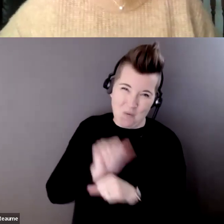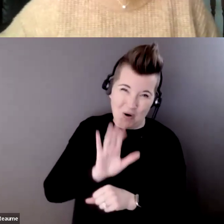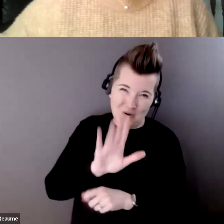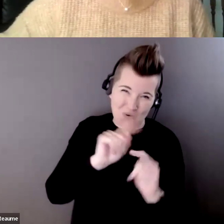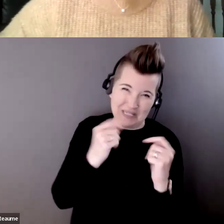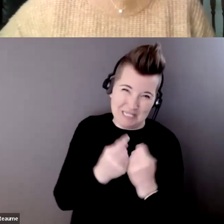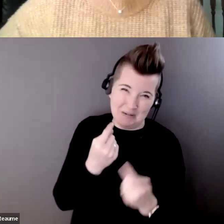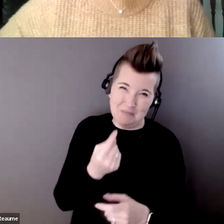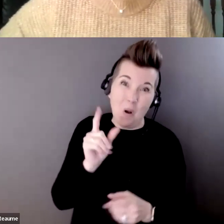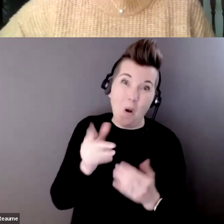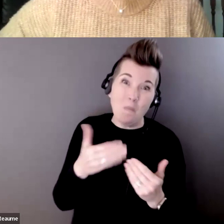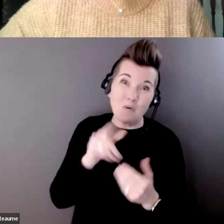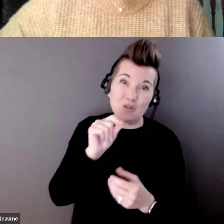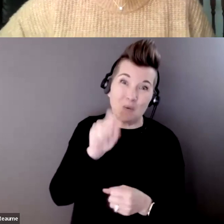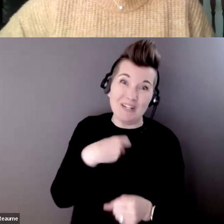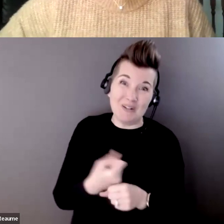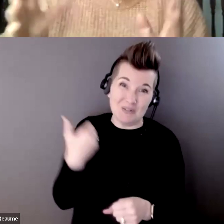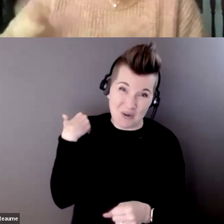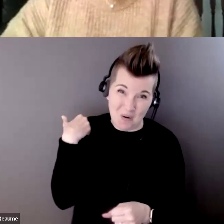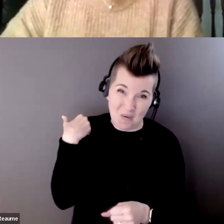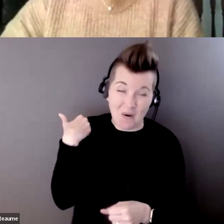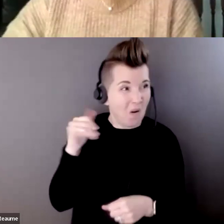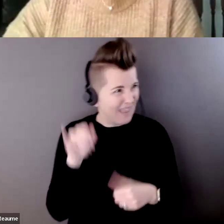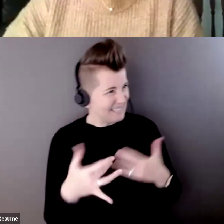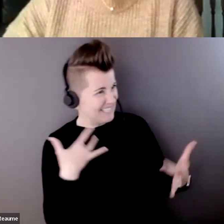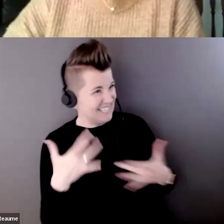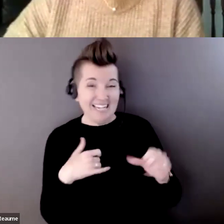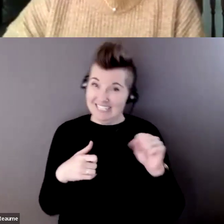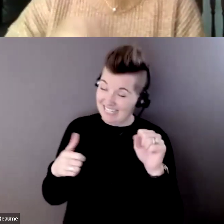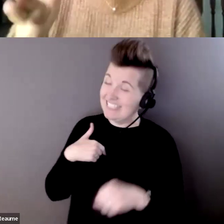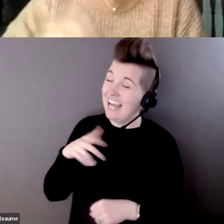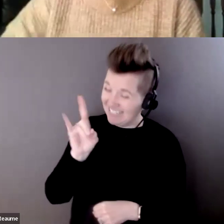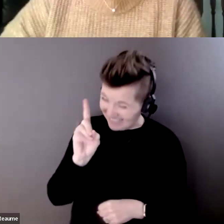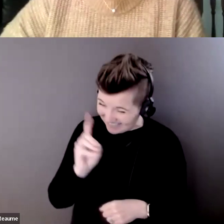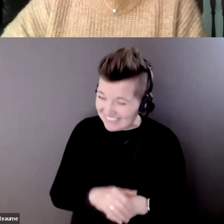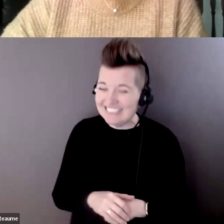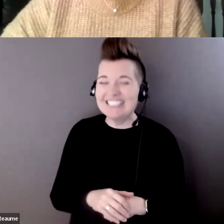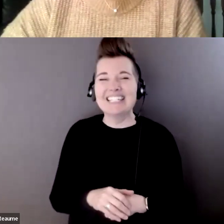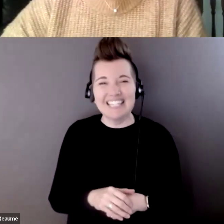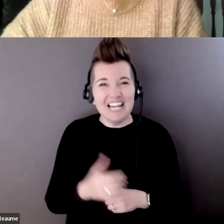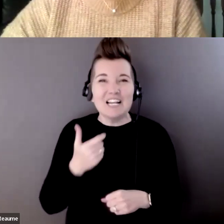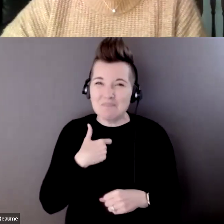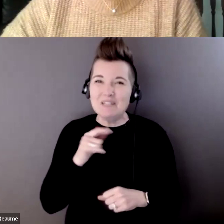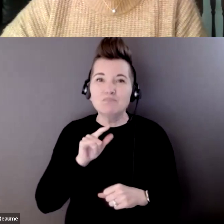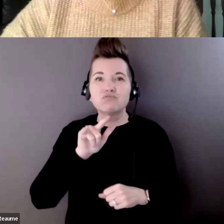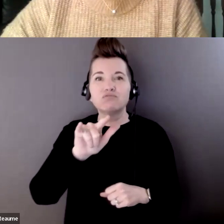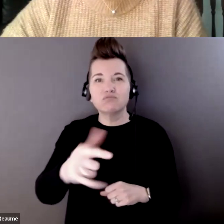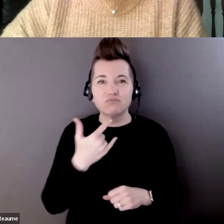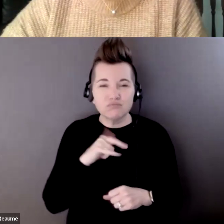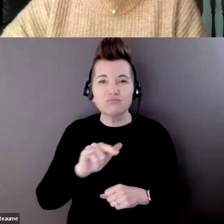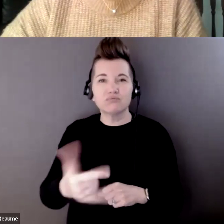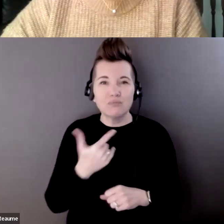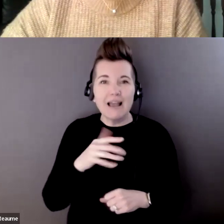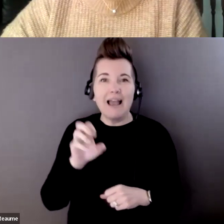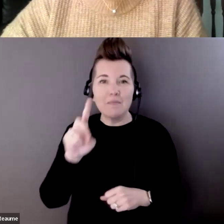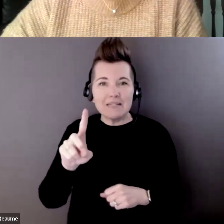ago. So that's old knowledge now. That's exciting. Yes. So I took many trips to the Edmonton Safe